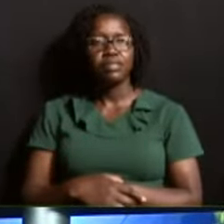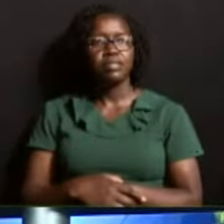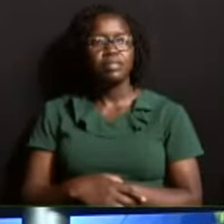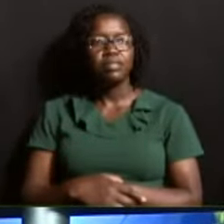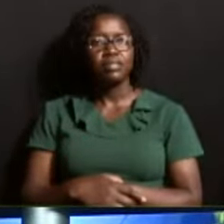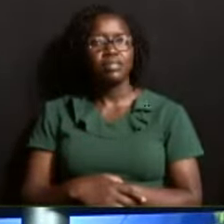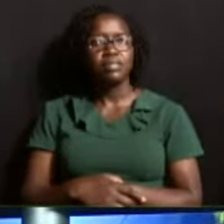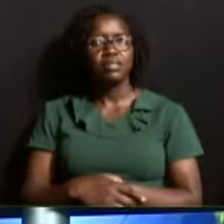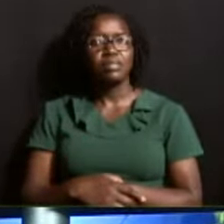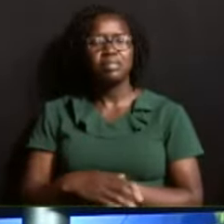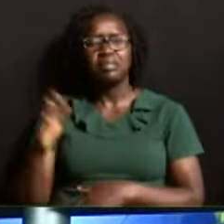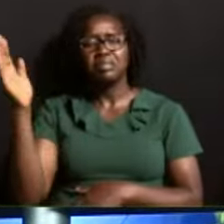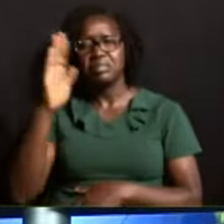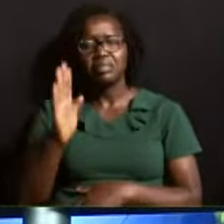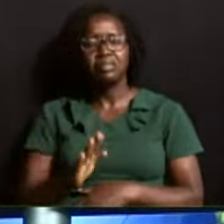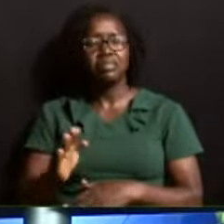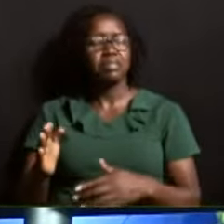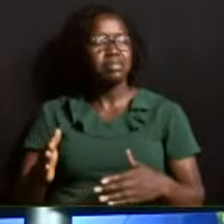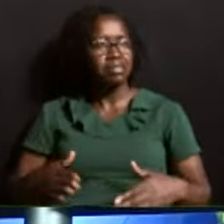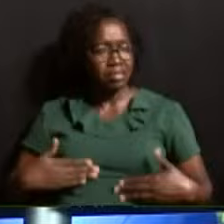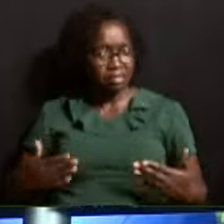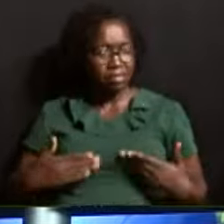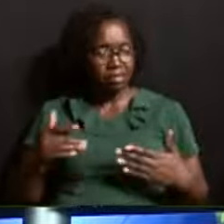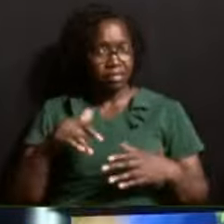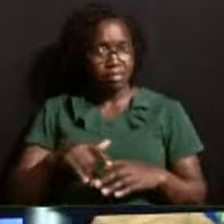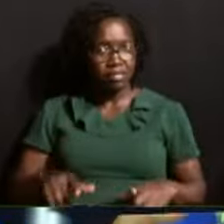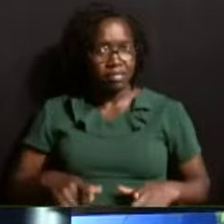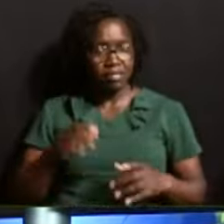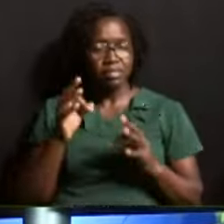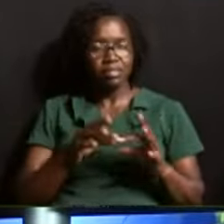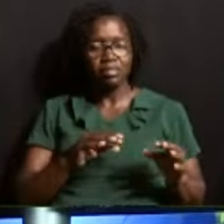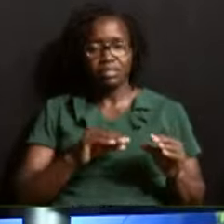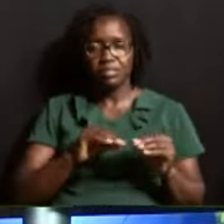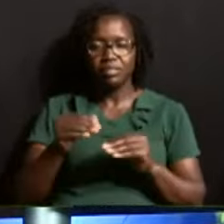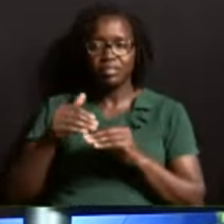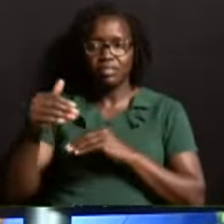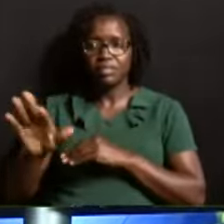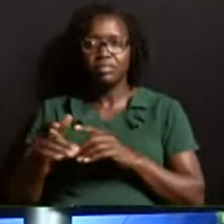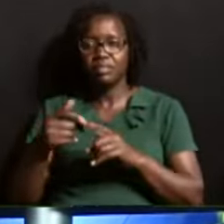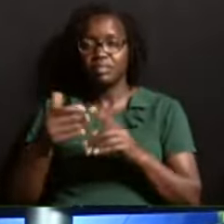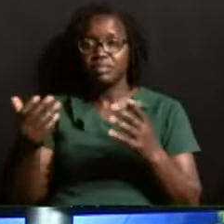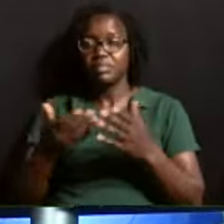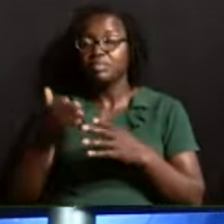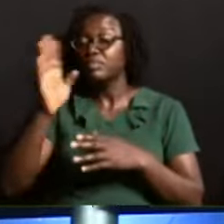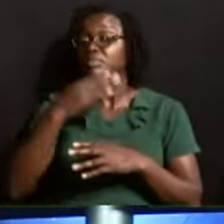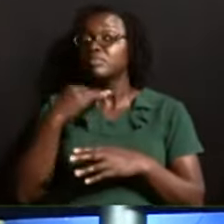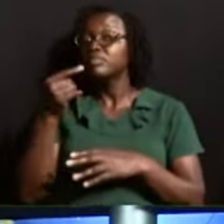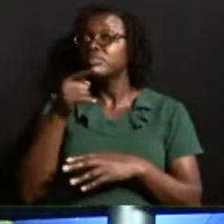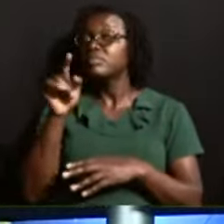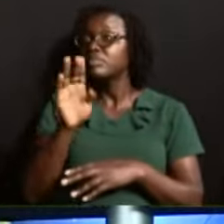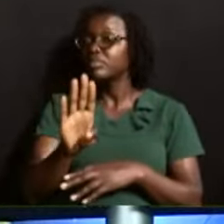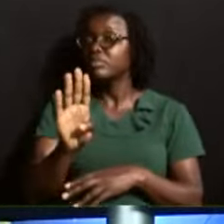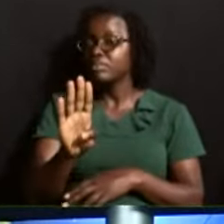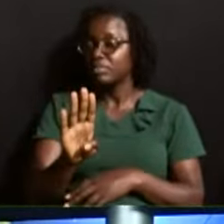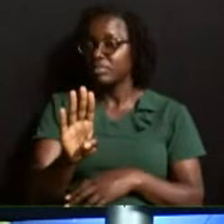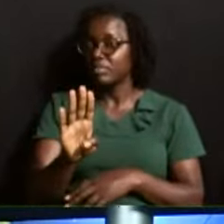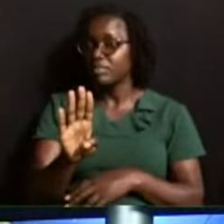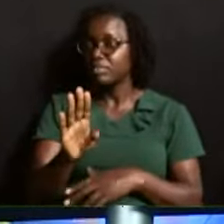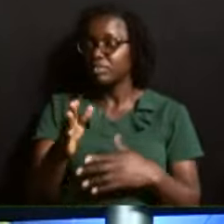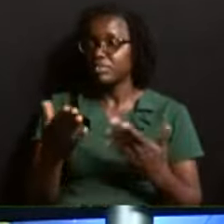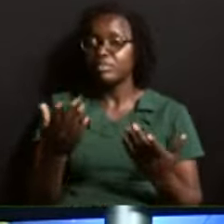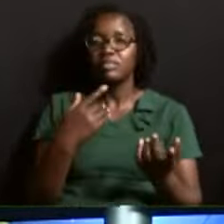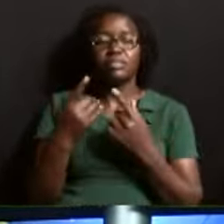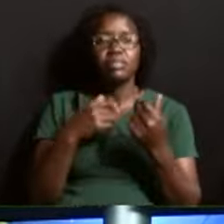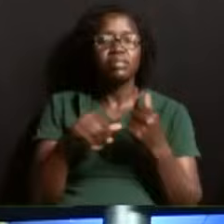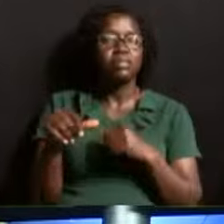You will never be happy in this life if you move away from where God wants you to be. We have talked